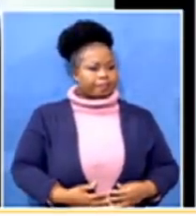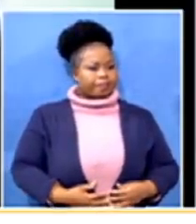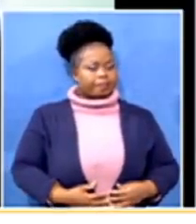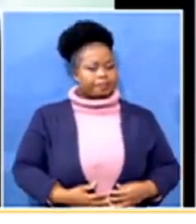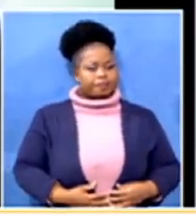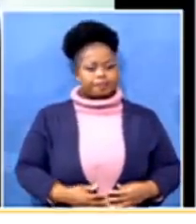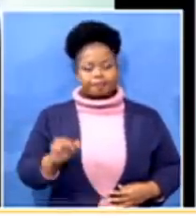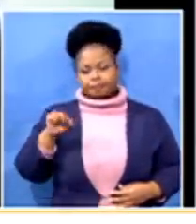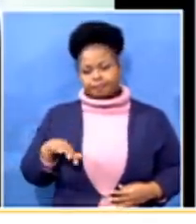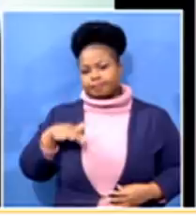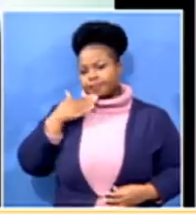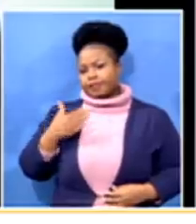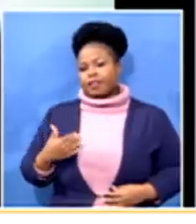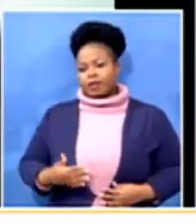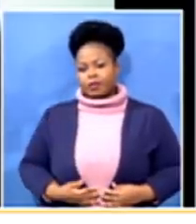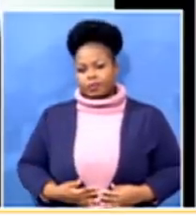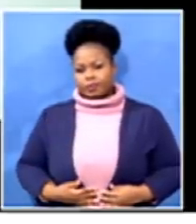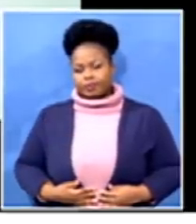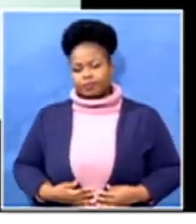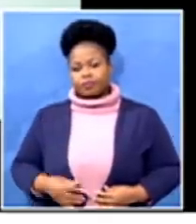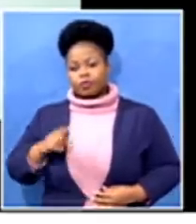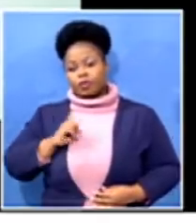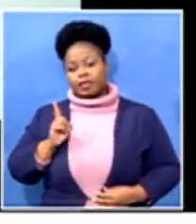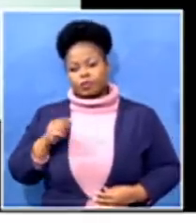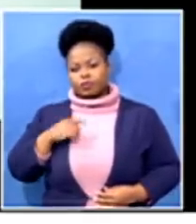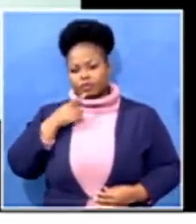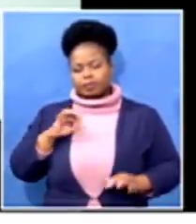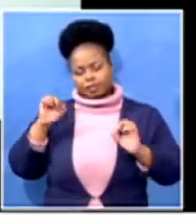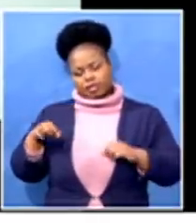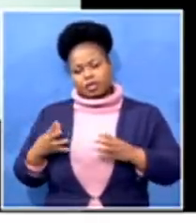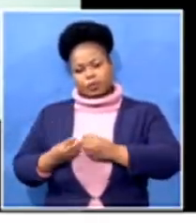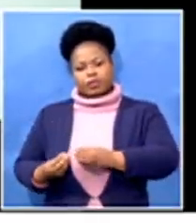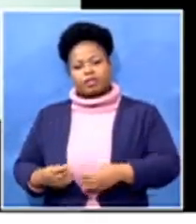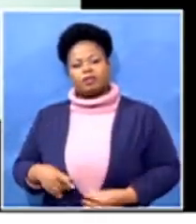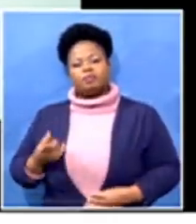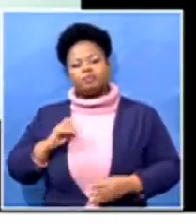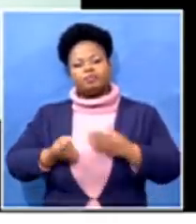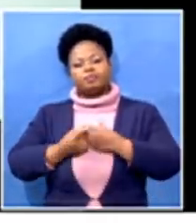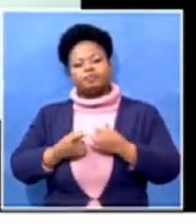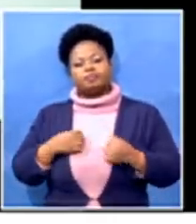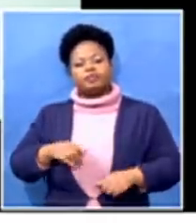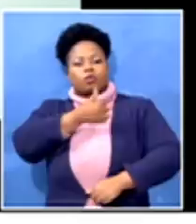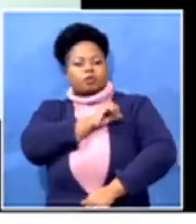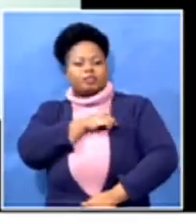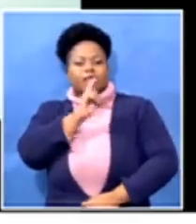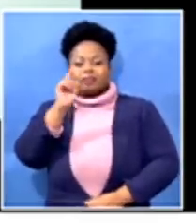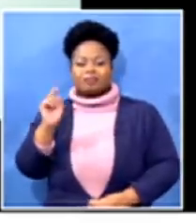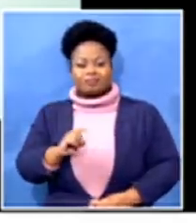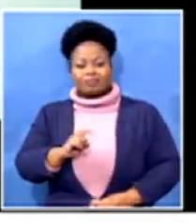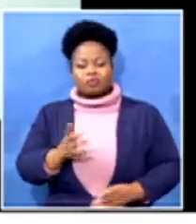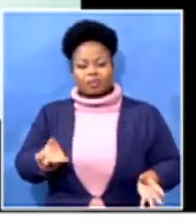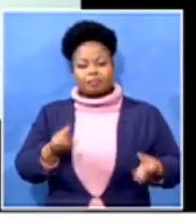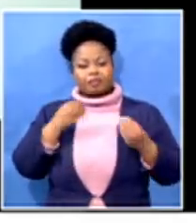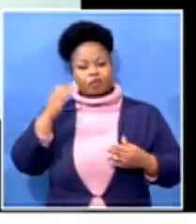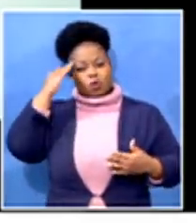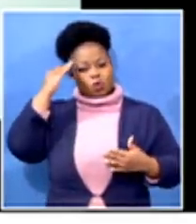Yeah, no, thank you, Leanne. Yeah, as Cassey was saying, I agree with her. So I think what we found in our hospitals, in our psychiatric hospitals and in